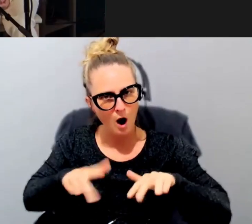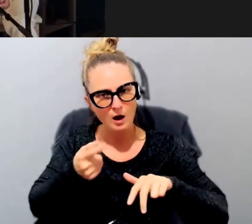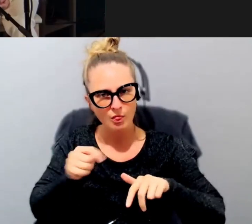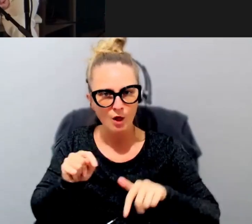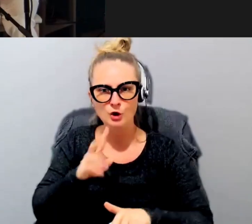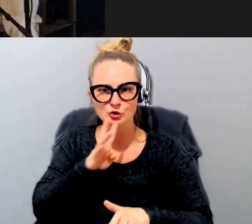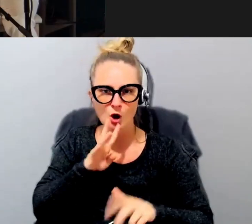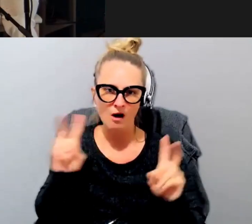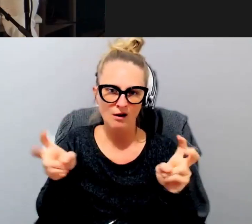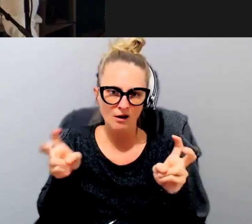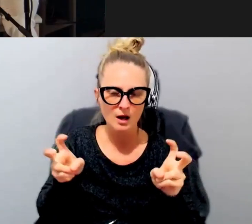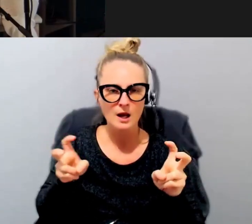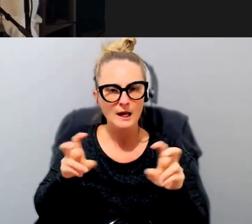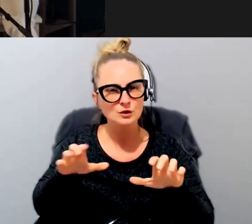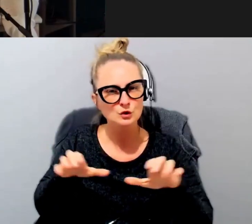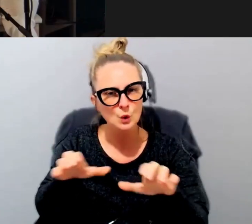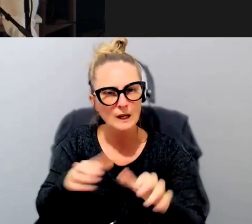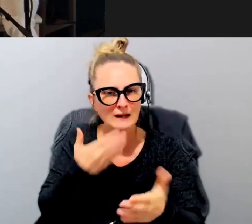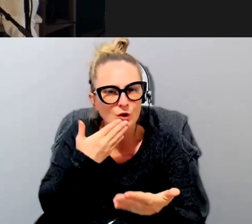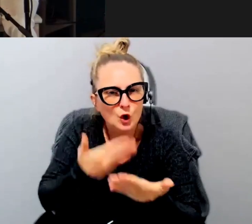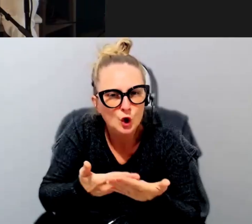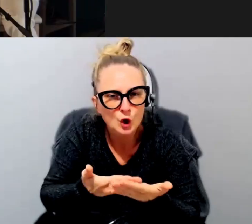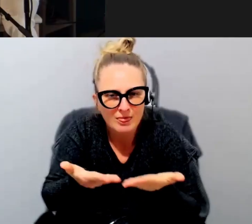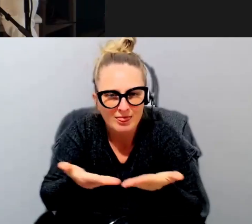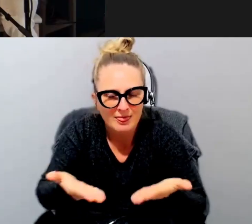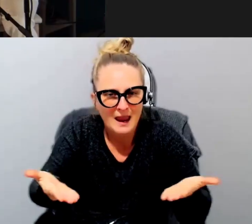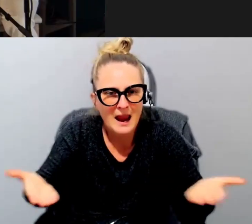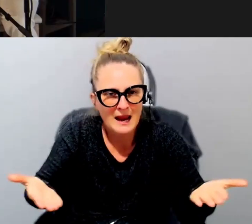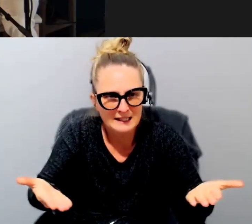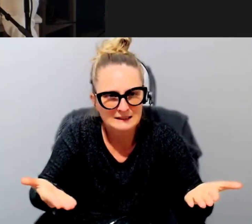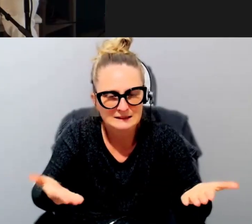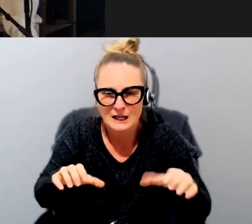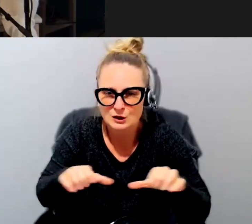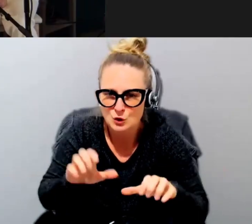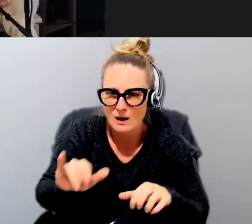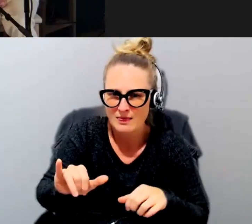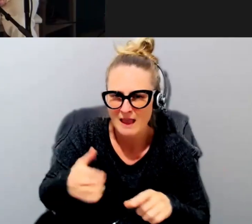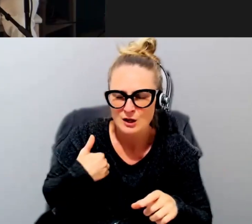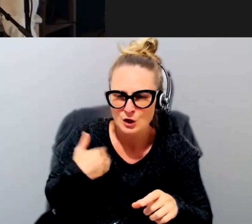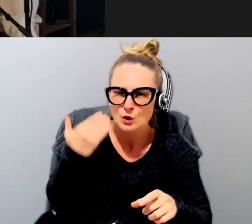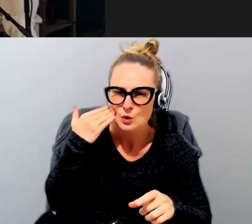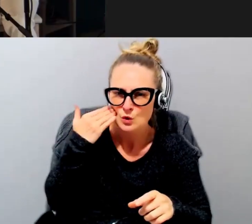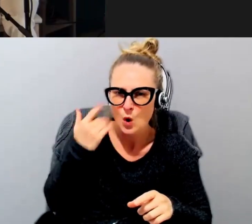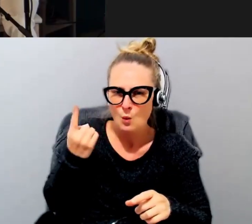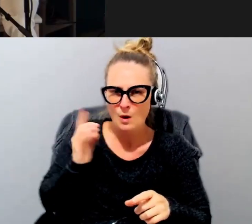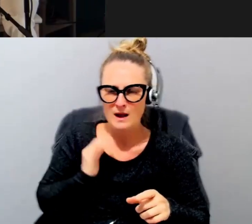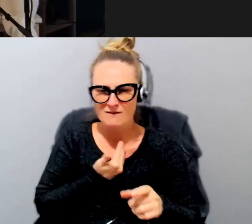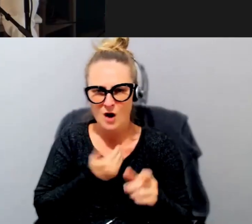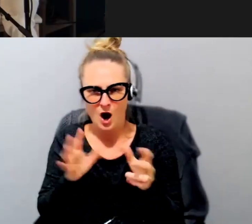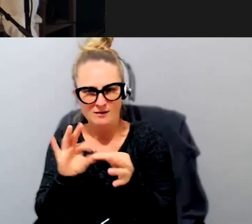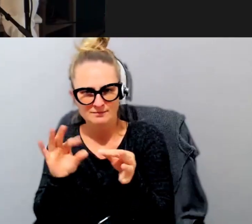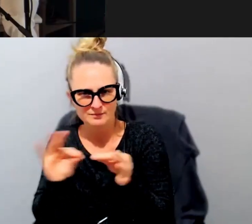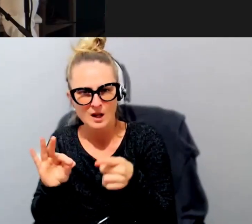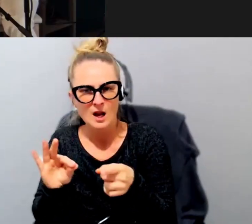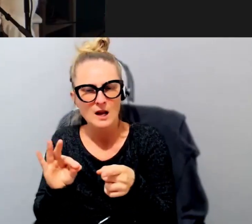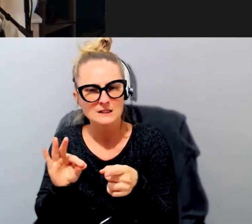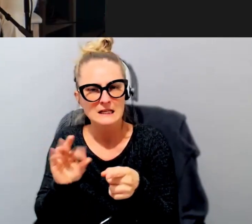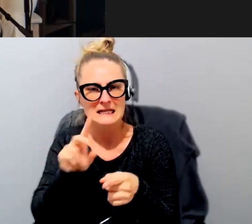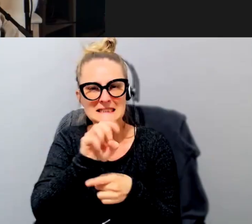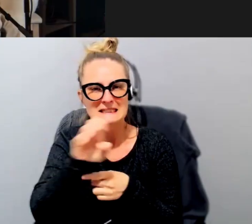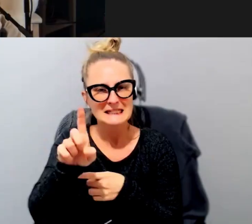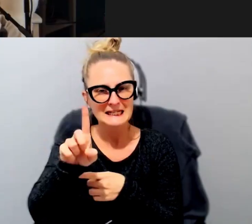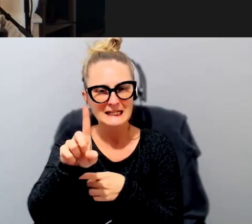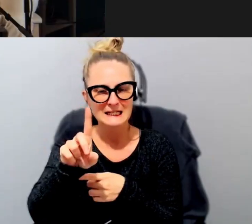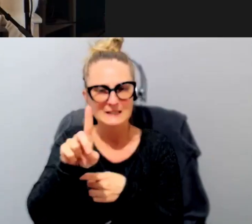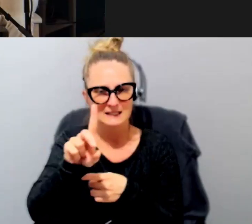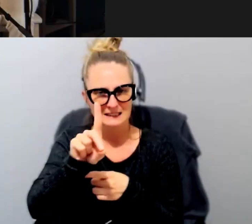good deeds and putting that. So, as you know, one of our aphorisms is putting deed above creed. Sure. So I'm